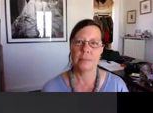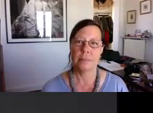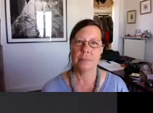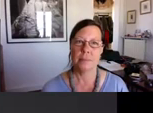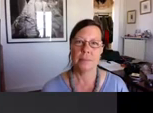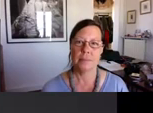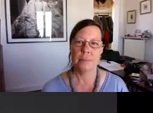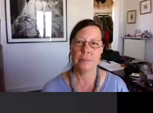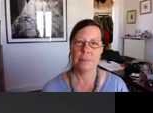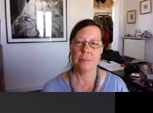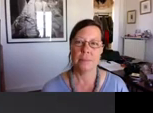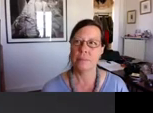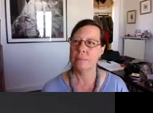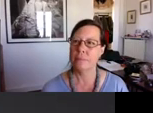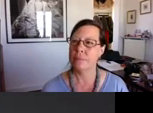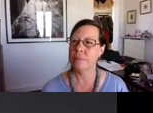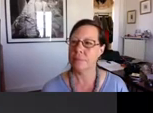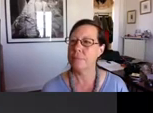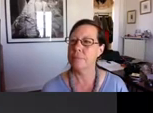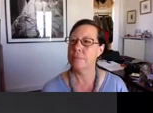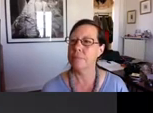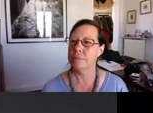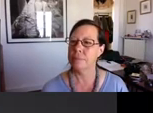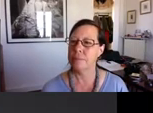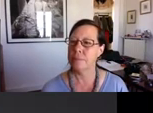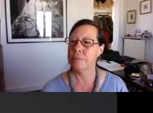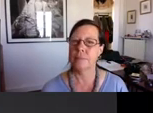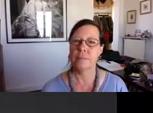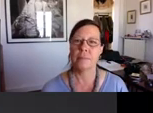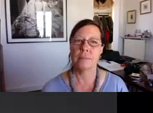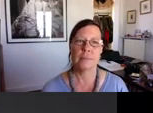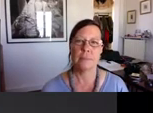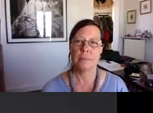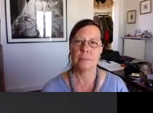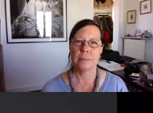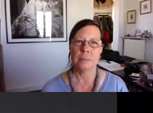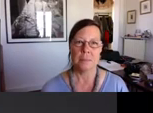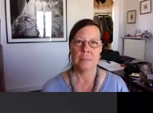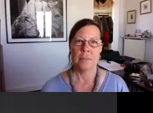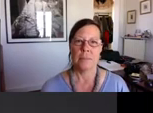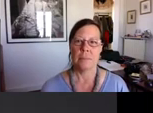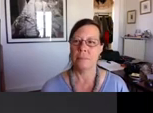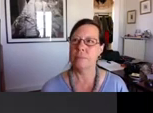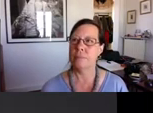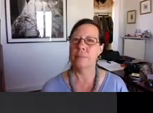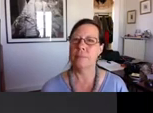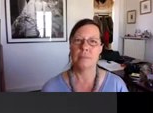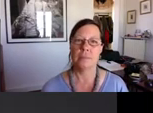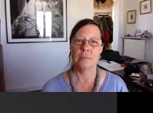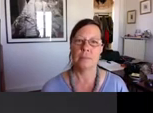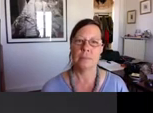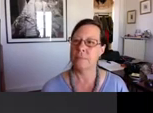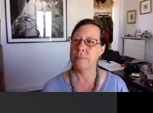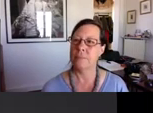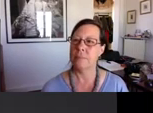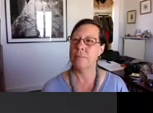themselves debunking wild claims, miracle cures, and prevention methods. You need to microwave your mail to kill